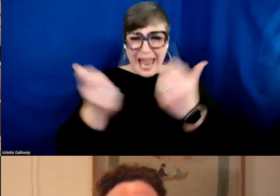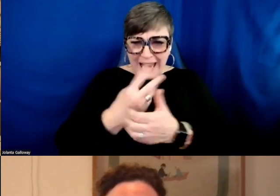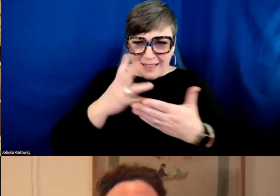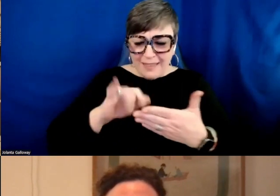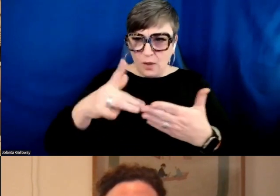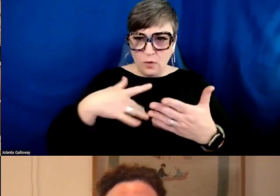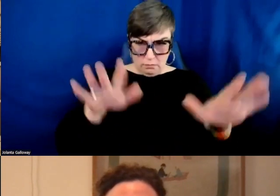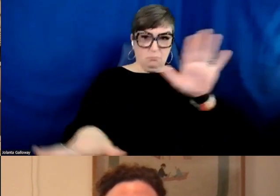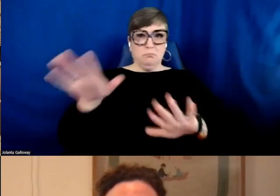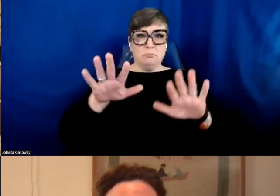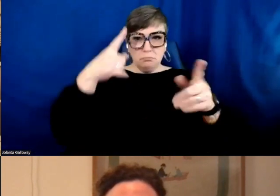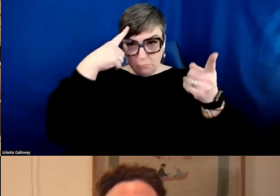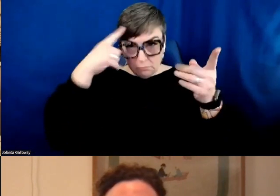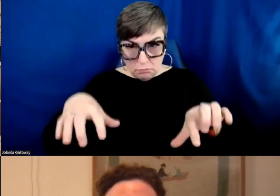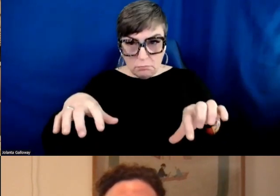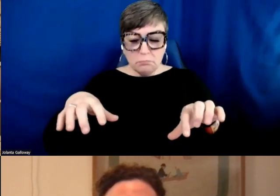in, in your research?